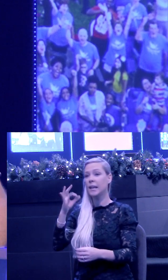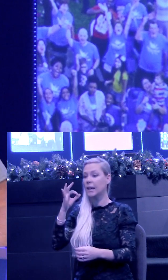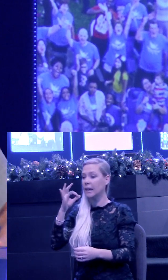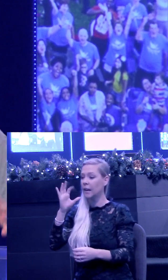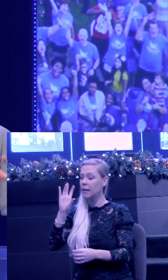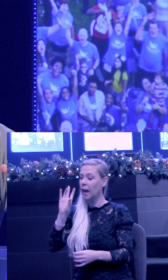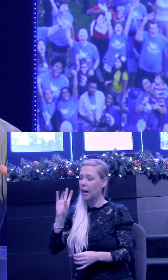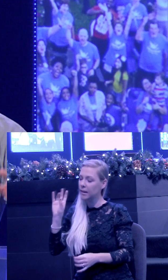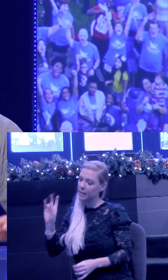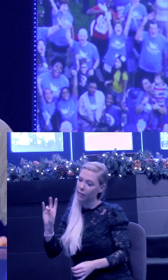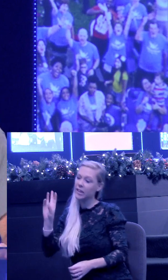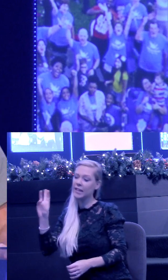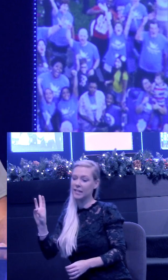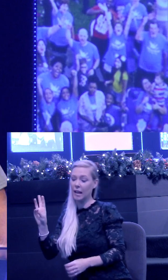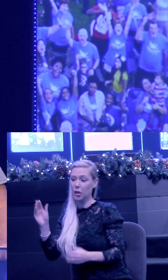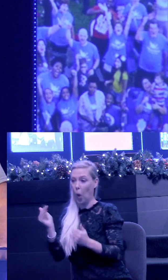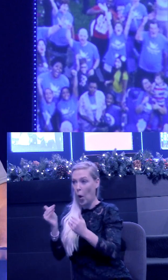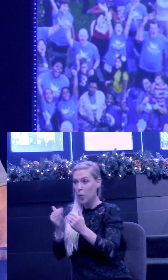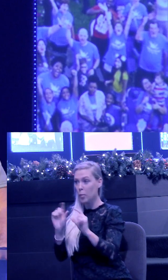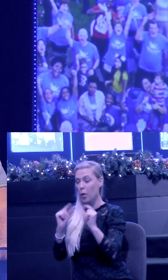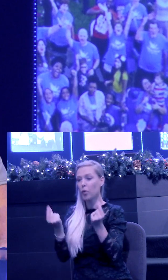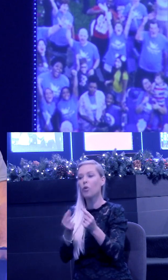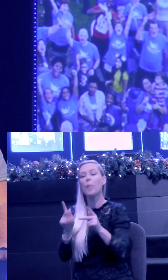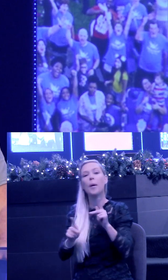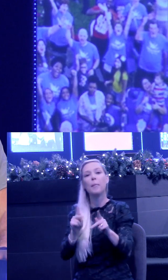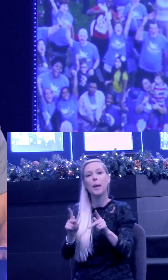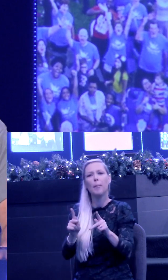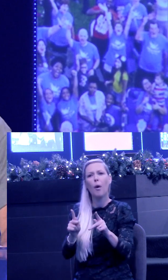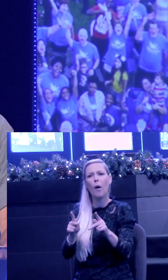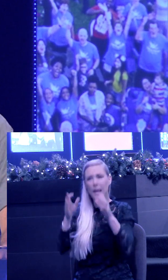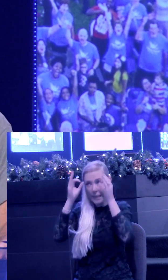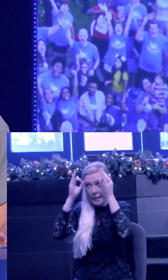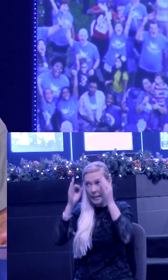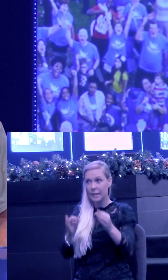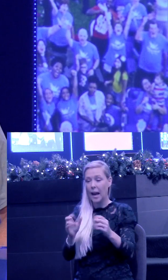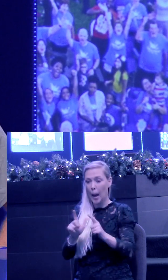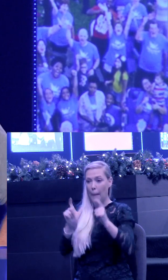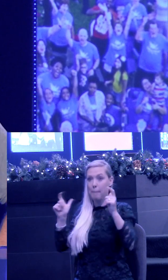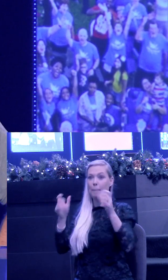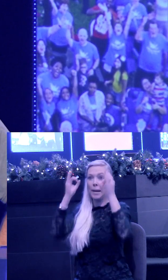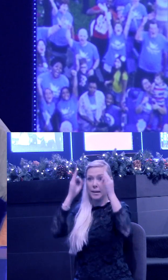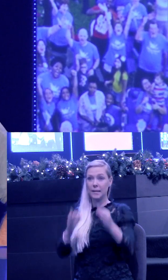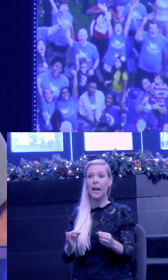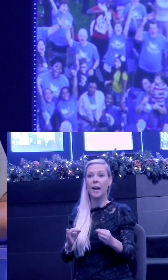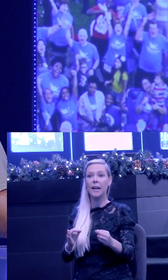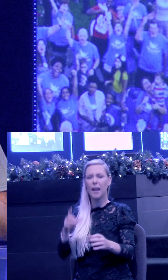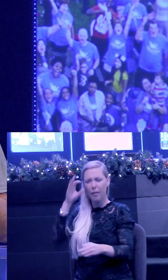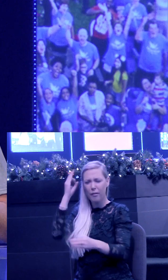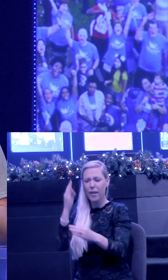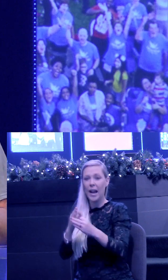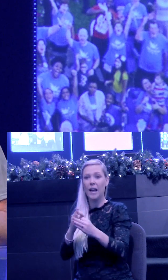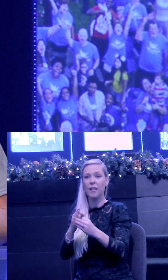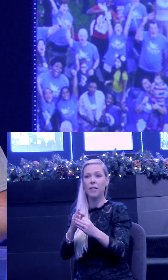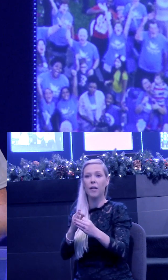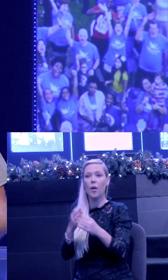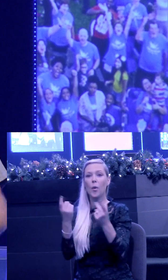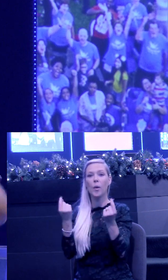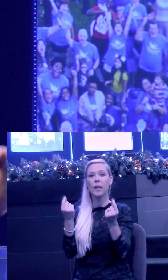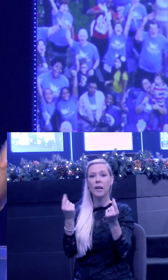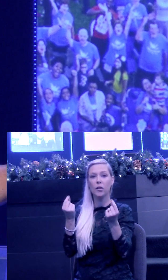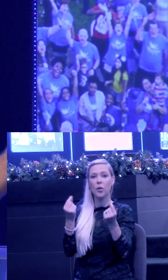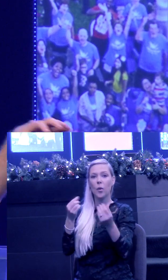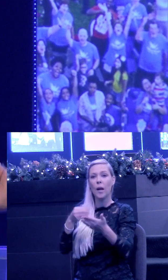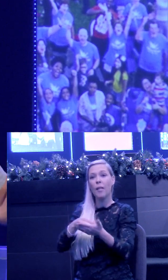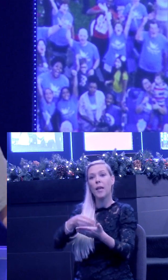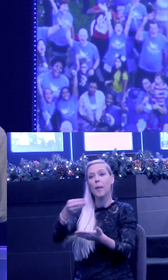1976, this smaller group of people, they made a big decision. It was a big step of faith. They bought bought 10 acres of land